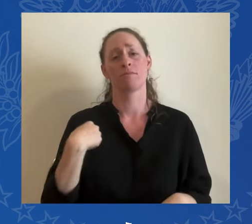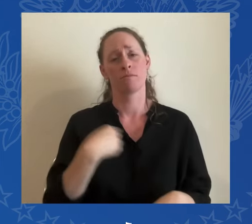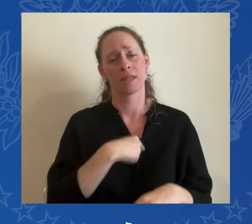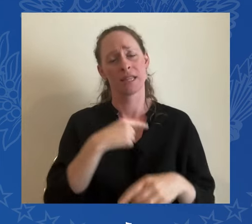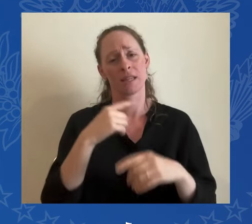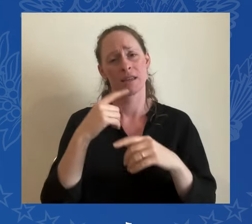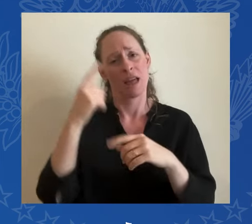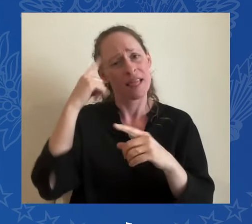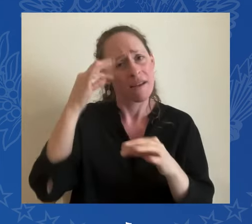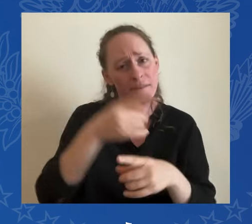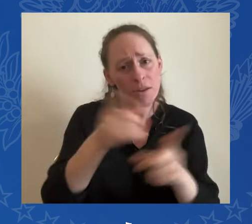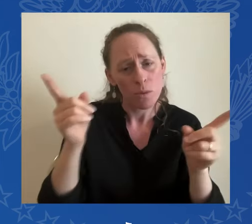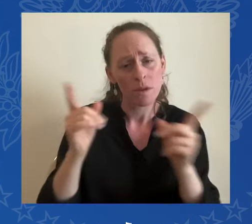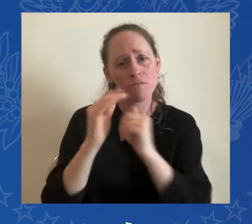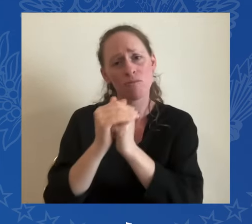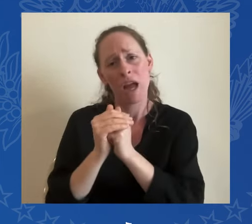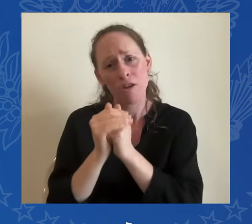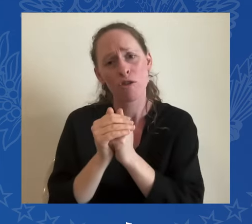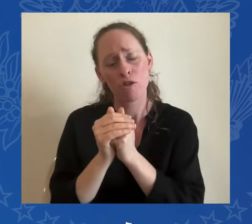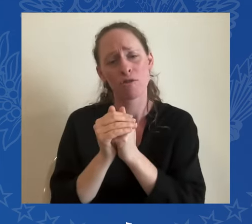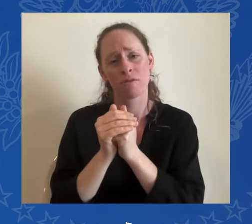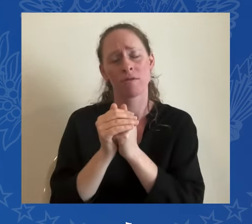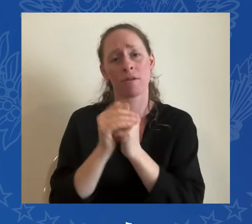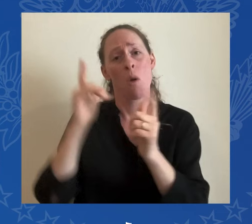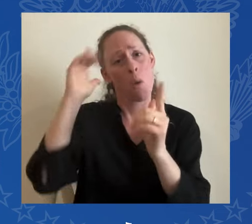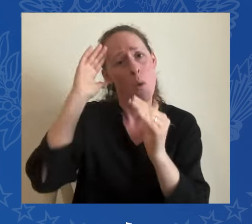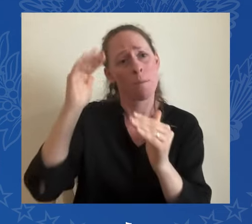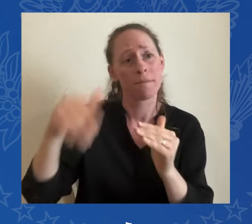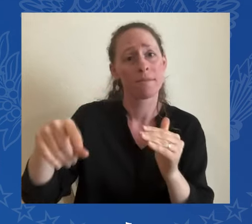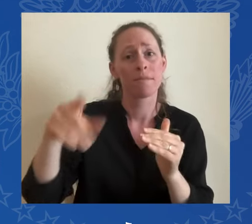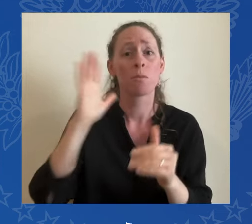Sooner than later. But God willing, it will come.